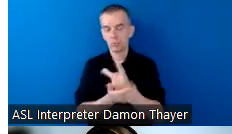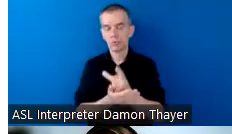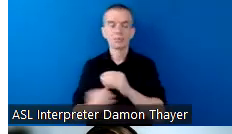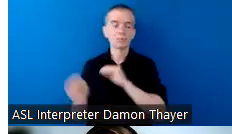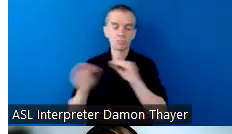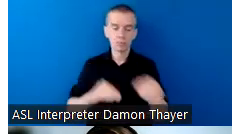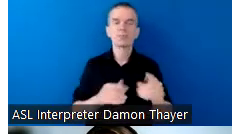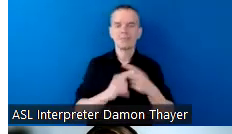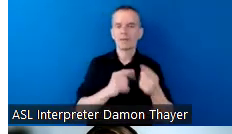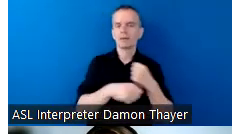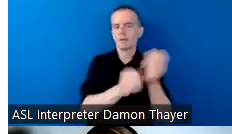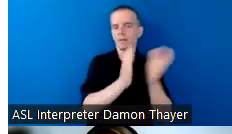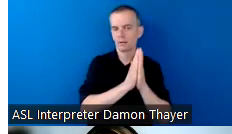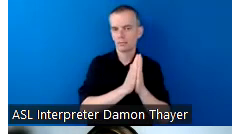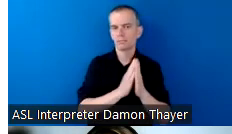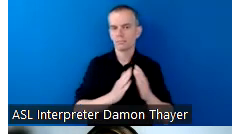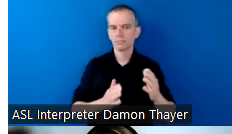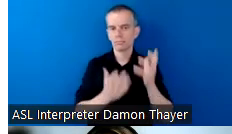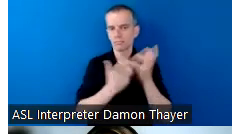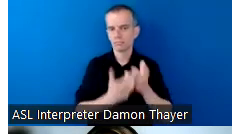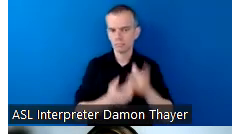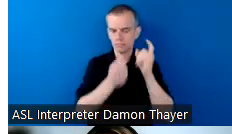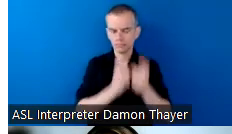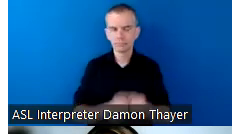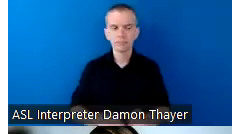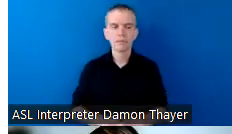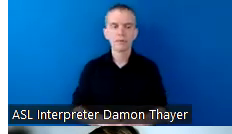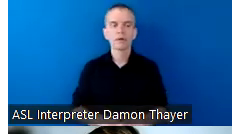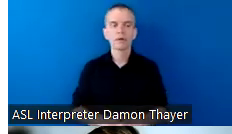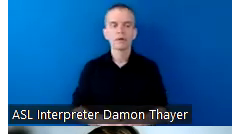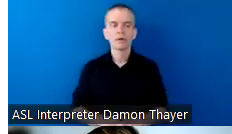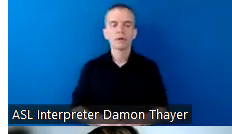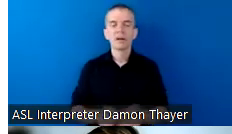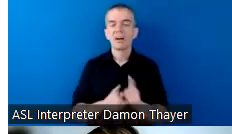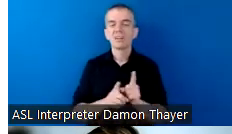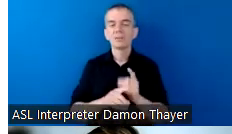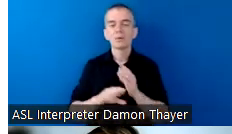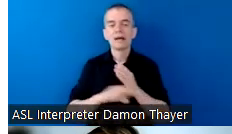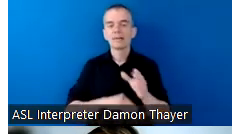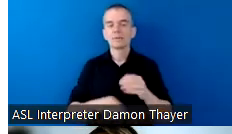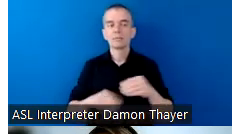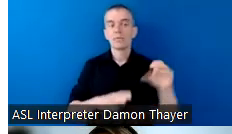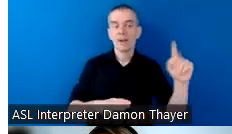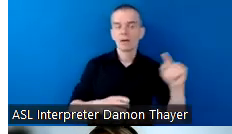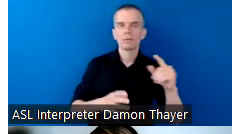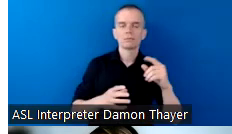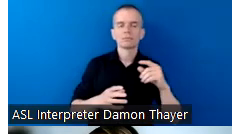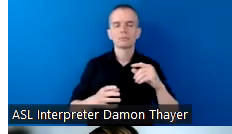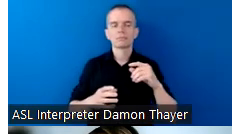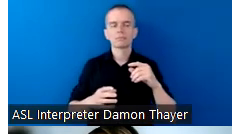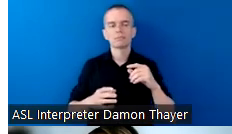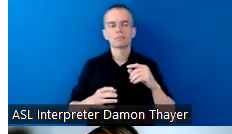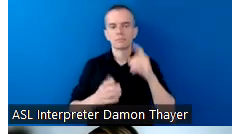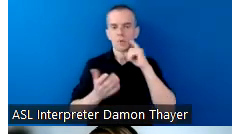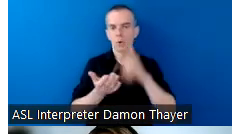even make a reasonable accommodation or modification request after receiving some kind of a notice. But it's important to note that